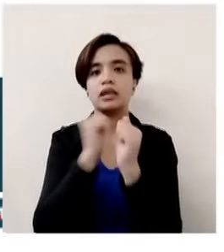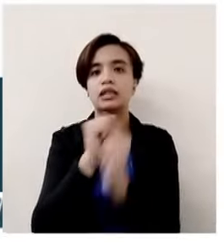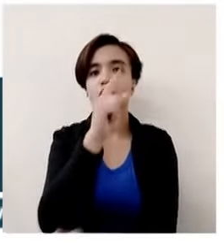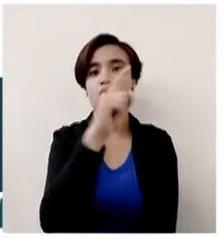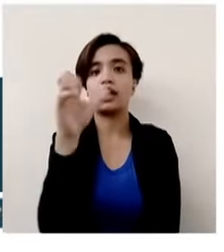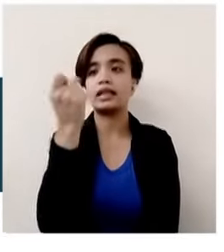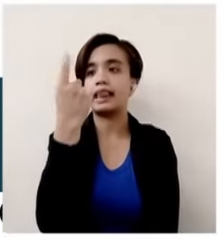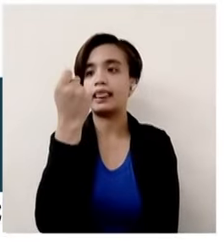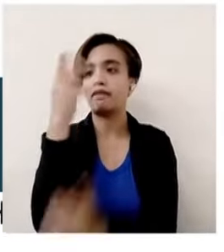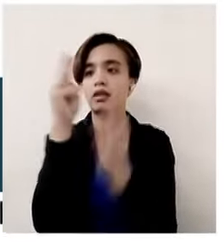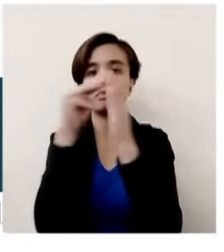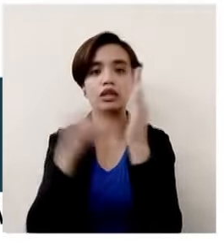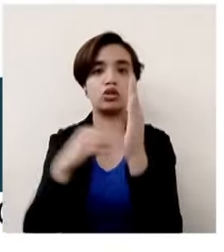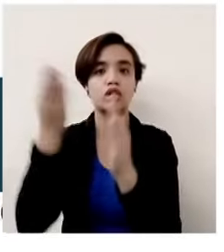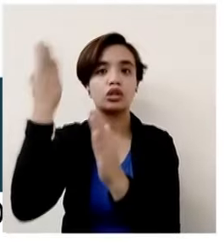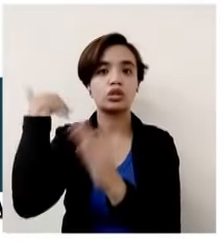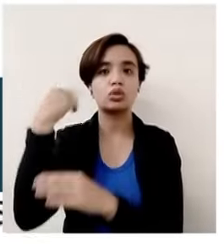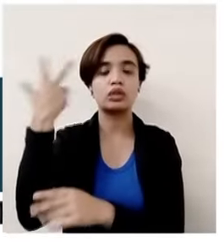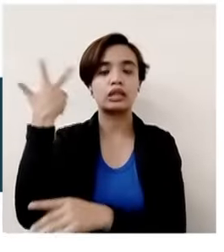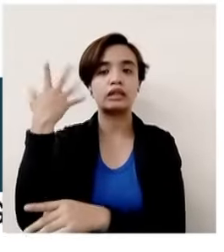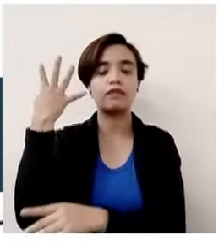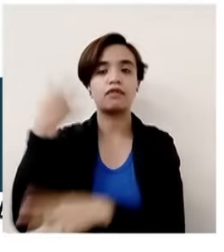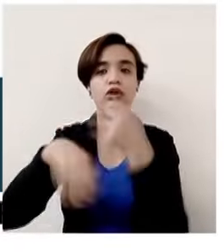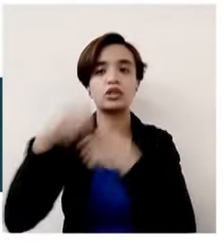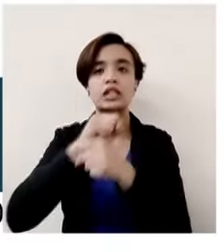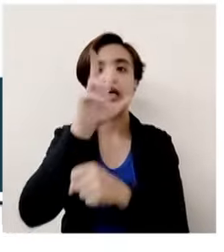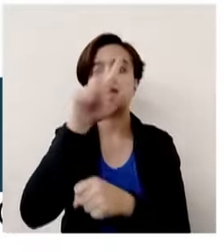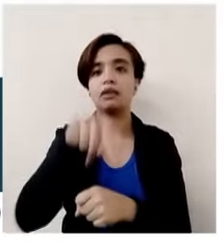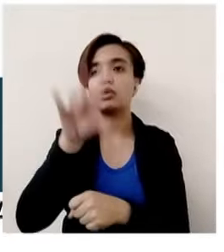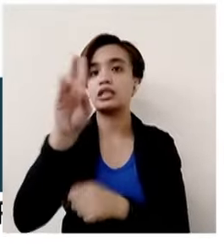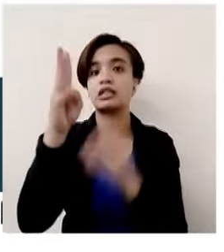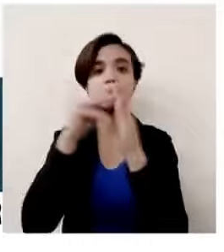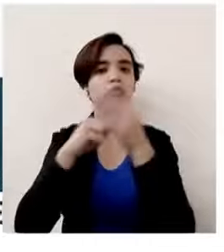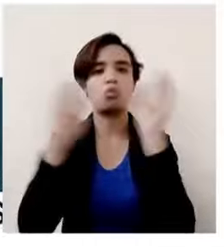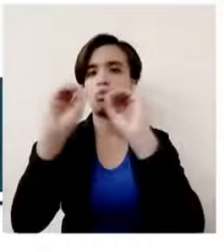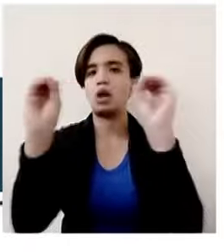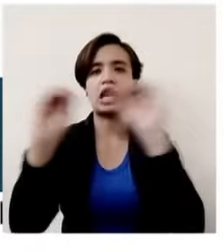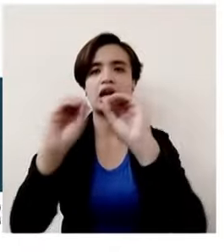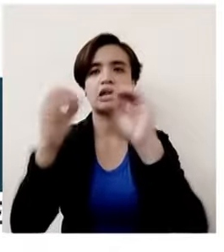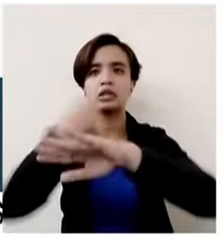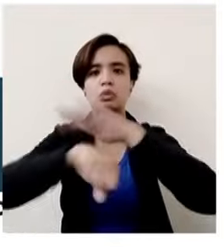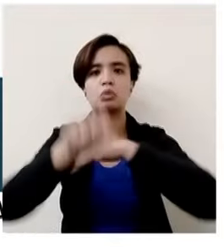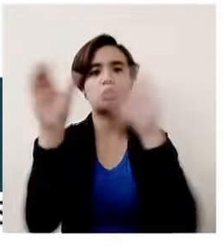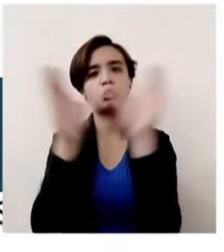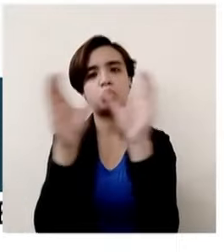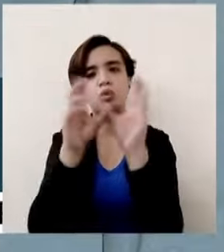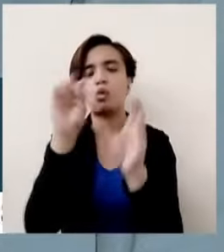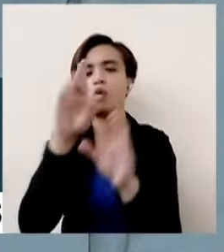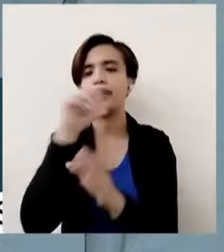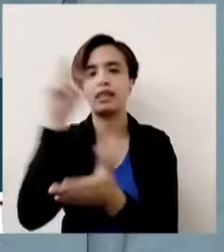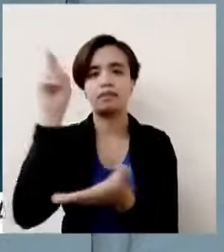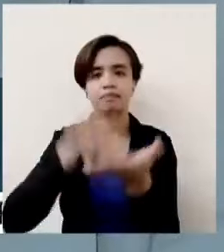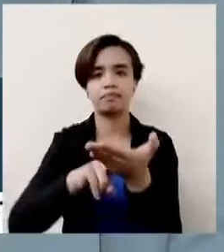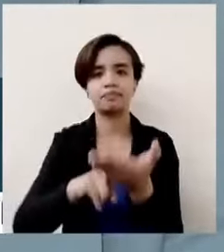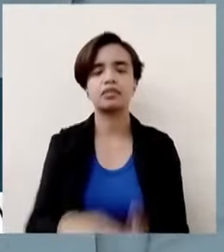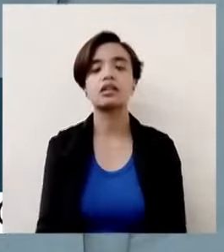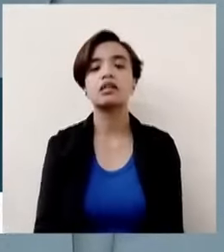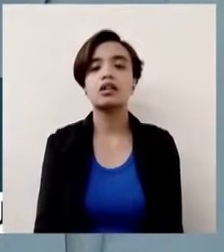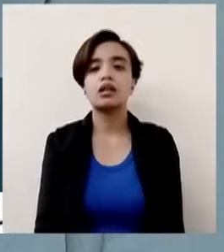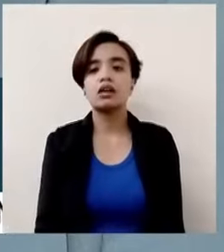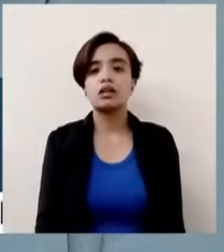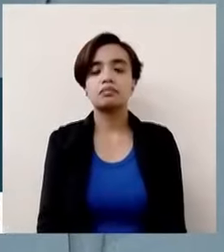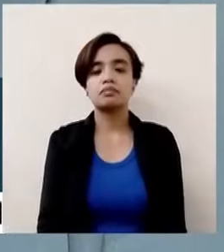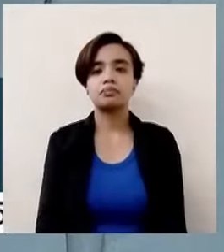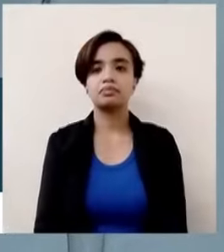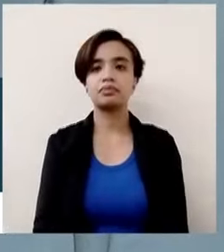in 2020, 3.7 million did not have birth certificates or were not registered. Yung negligence